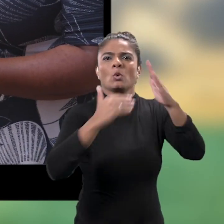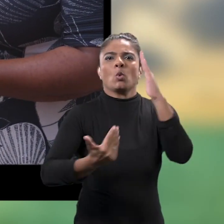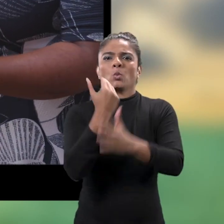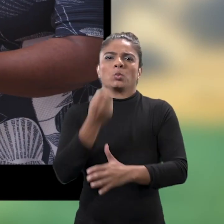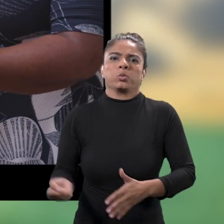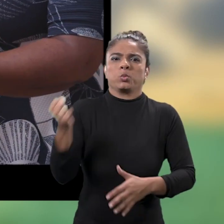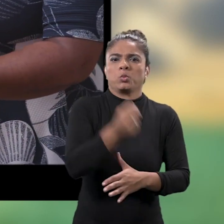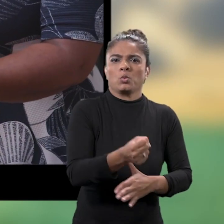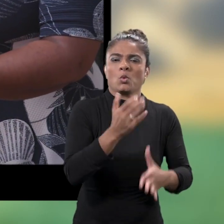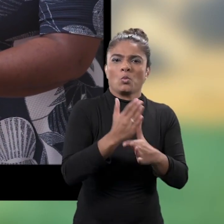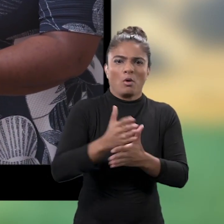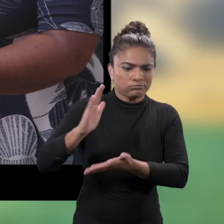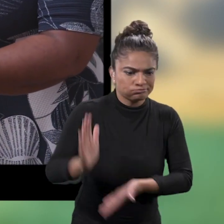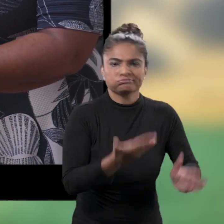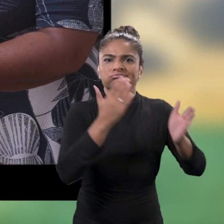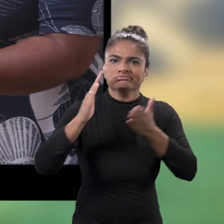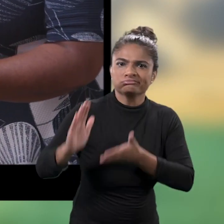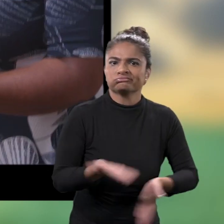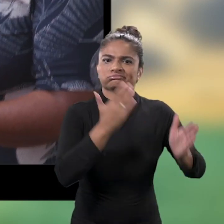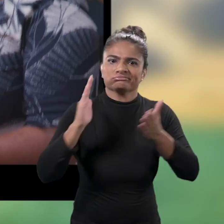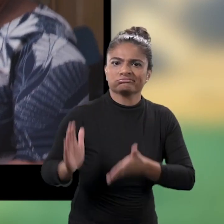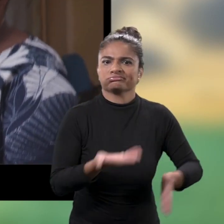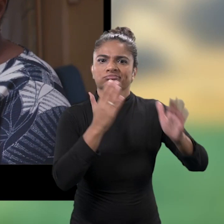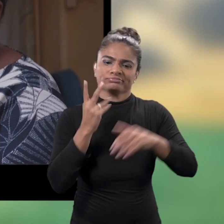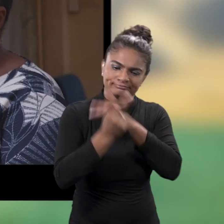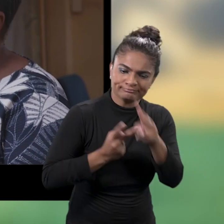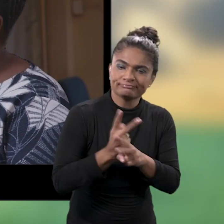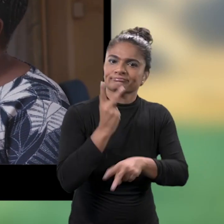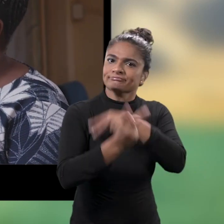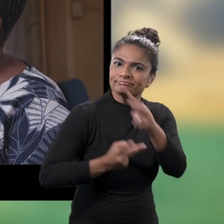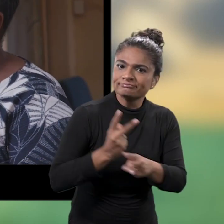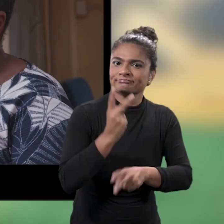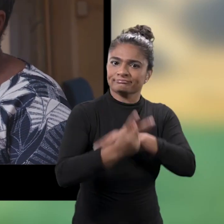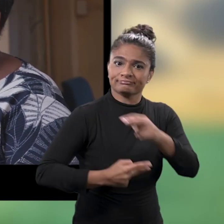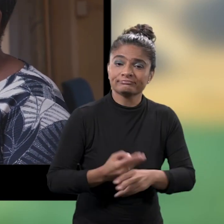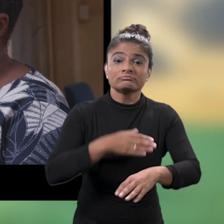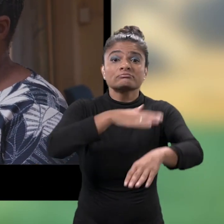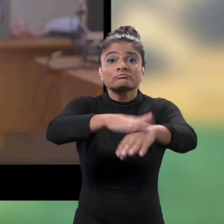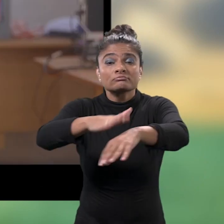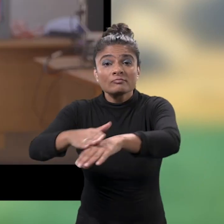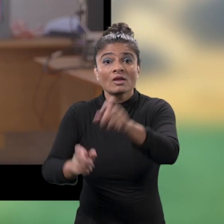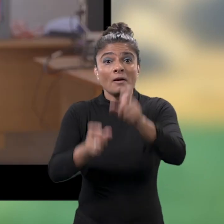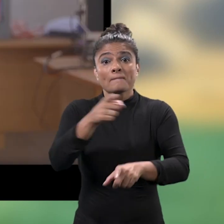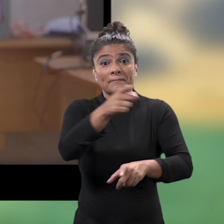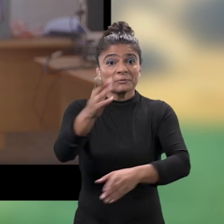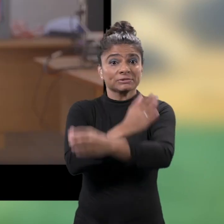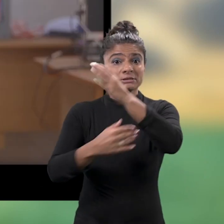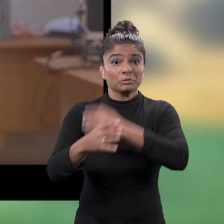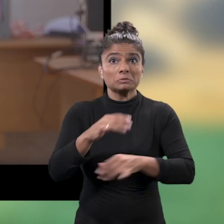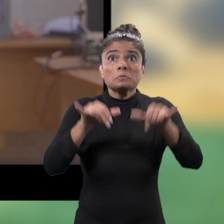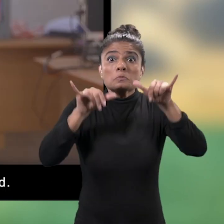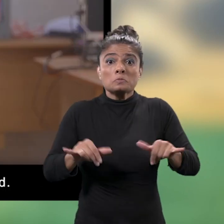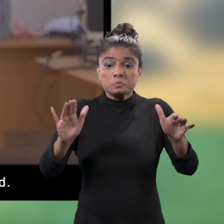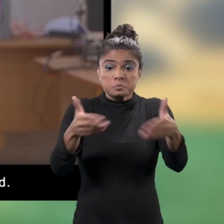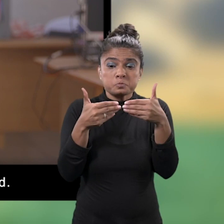khona umbereko uyaphela, ngikhambe ngingezelela njalo njalo. So ngithi bantu abakhubazekile masanuzivalela,